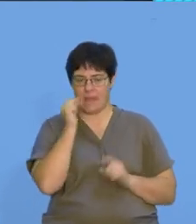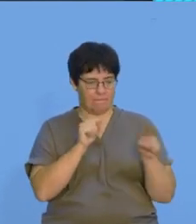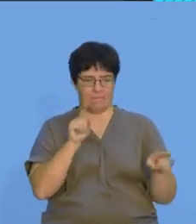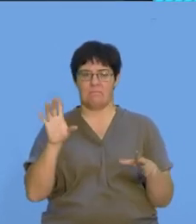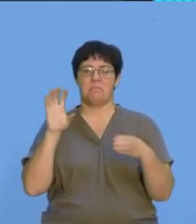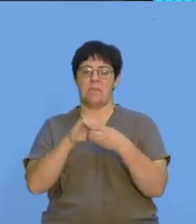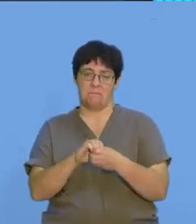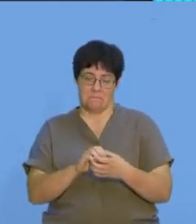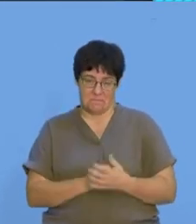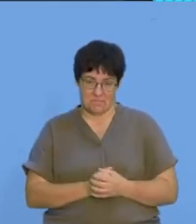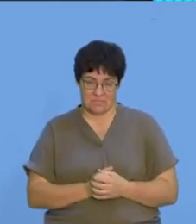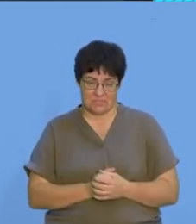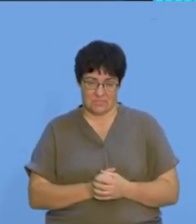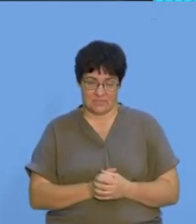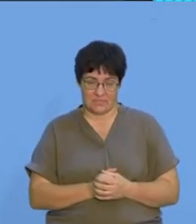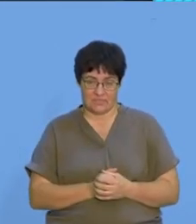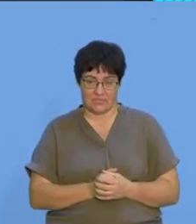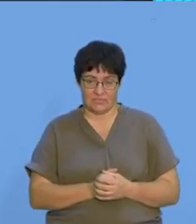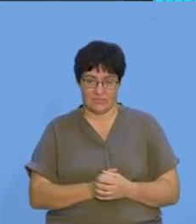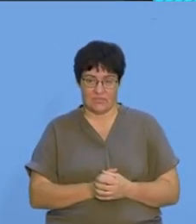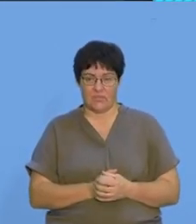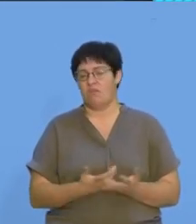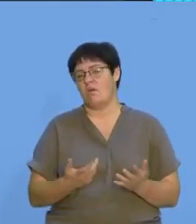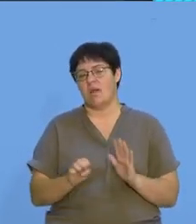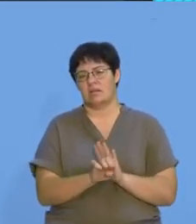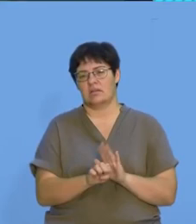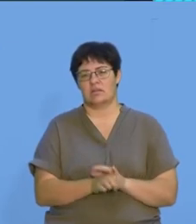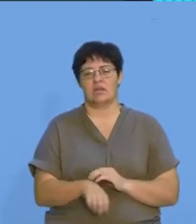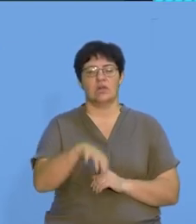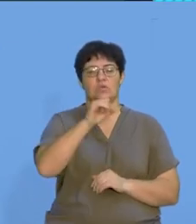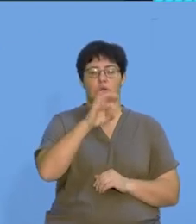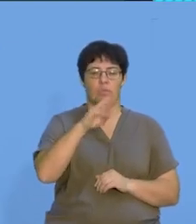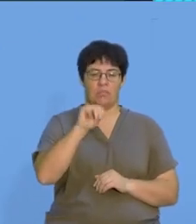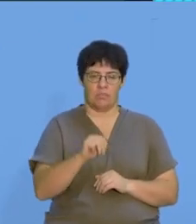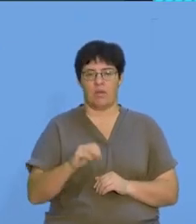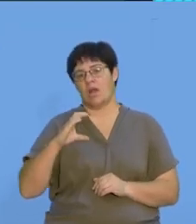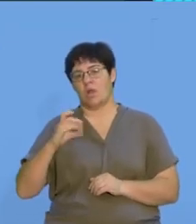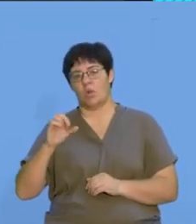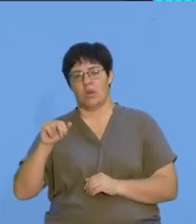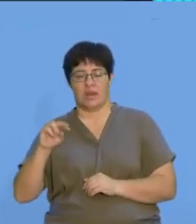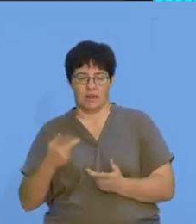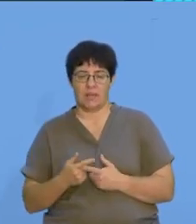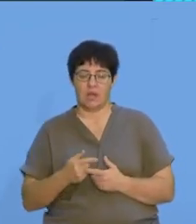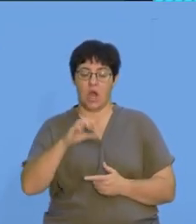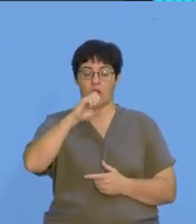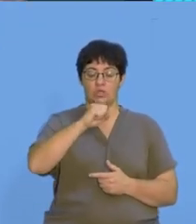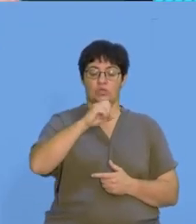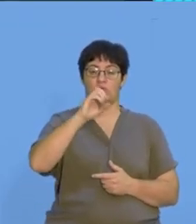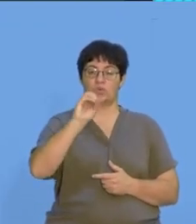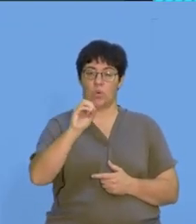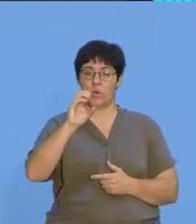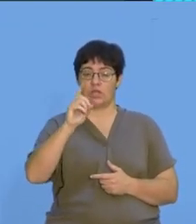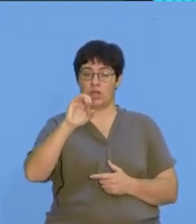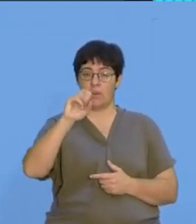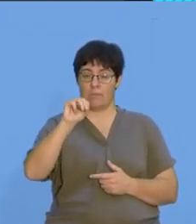of the names of the elements that make up that particular compound. Okay, take for argument's sake, sodium and chlorine. We talk of sodium chloride.